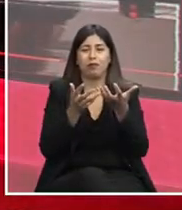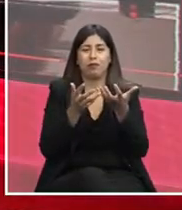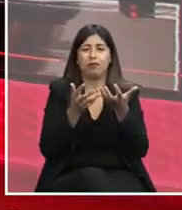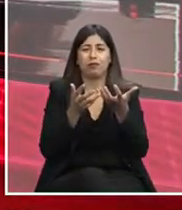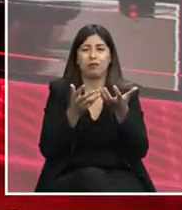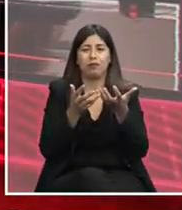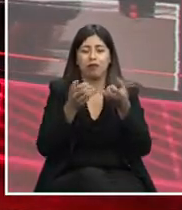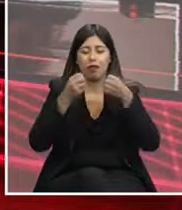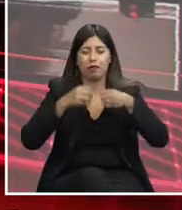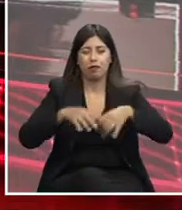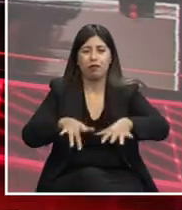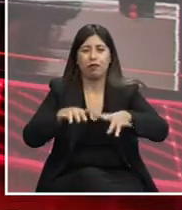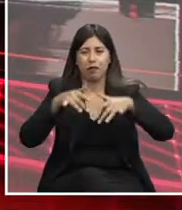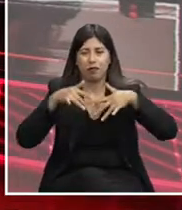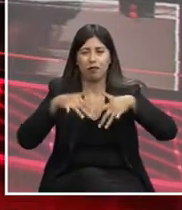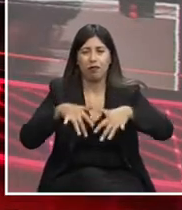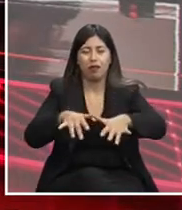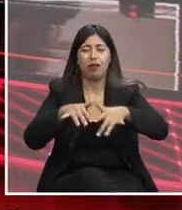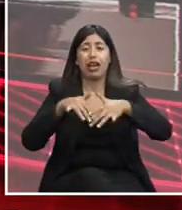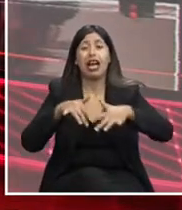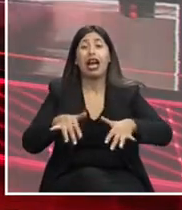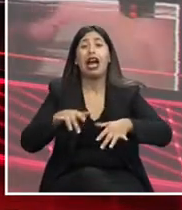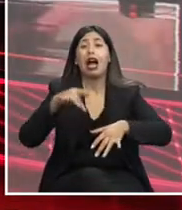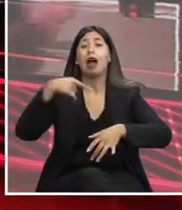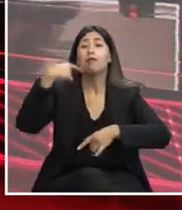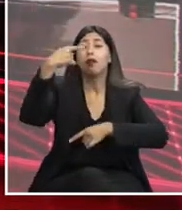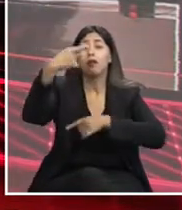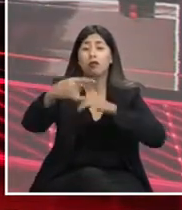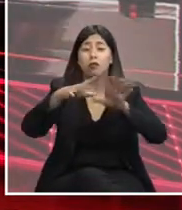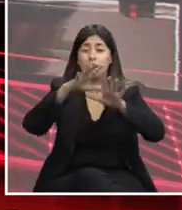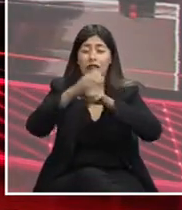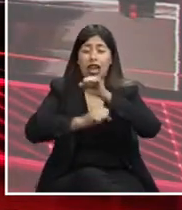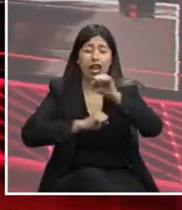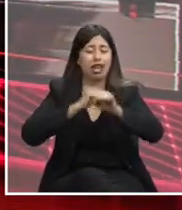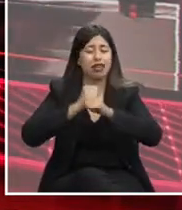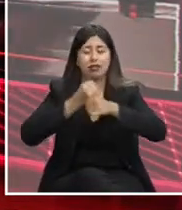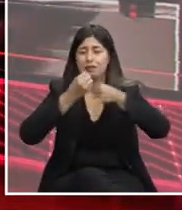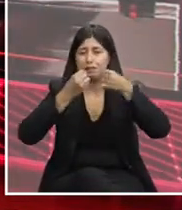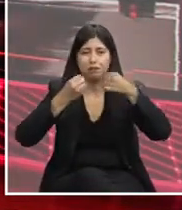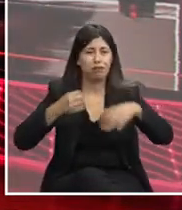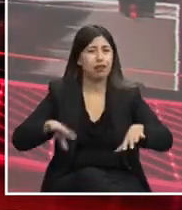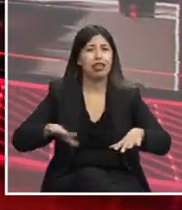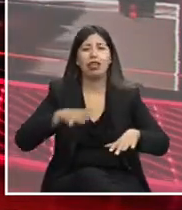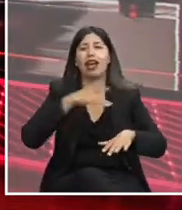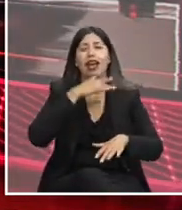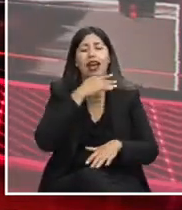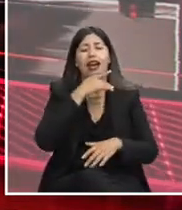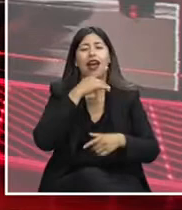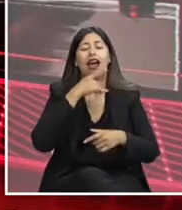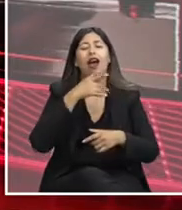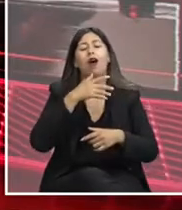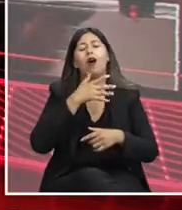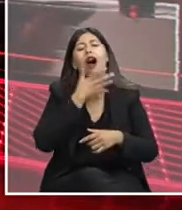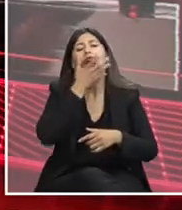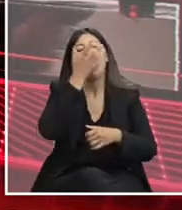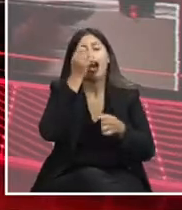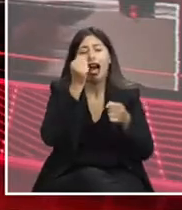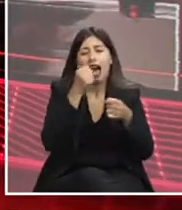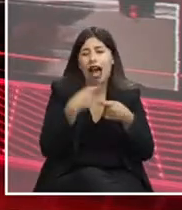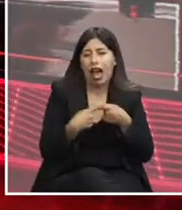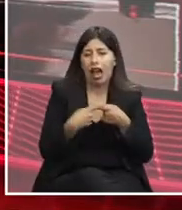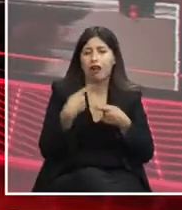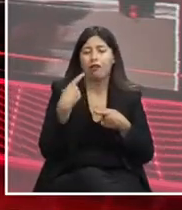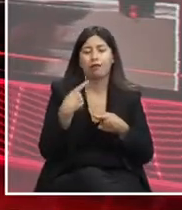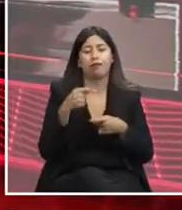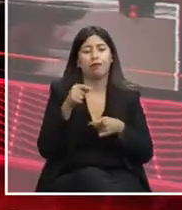loss almost regardless of what pathway we follow, that those changes are locked in. And that means that the communities in these regions and that